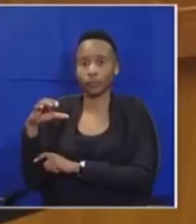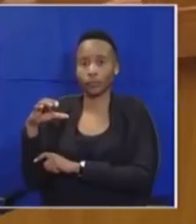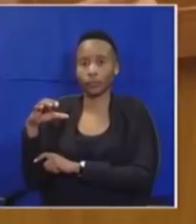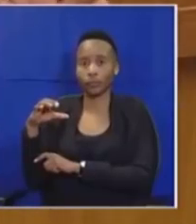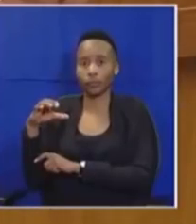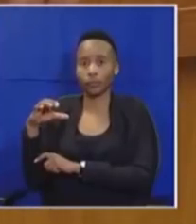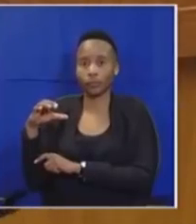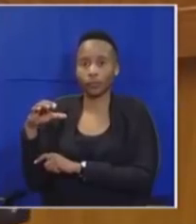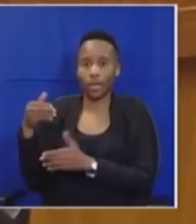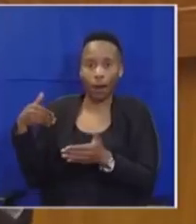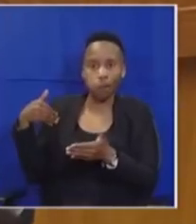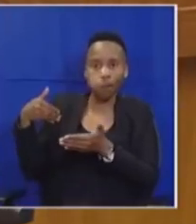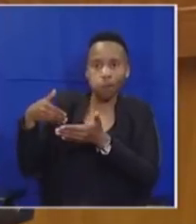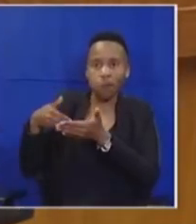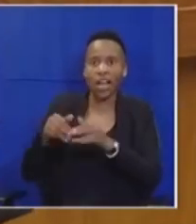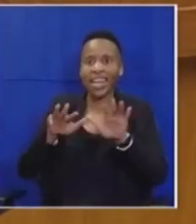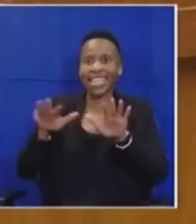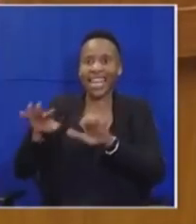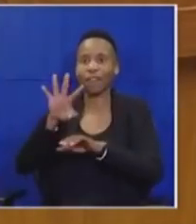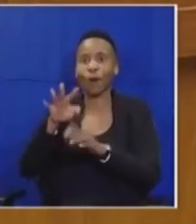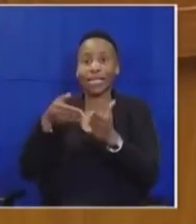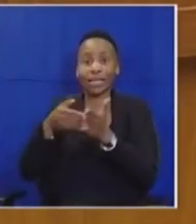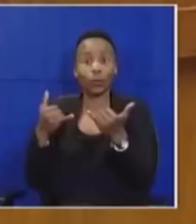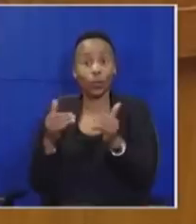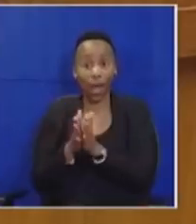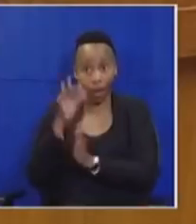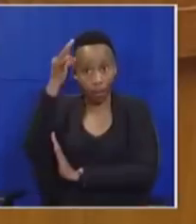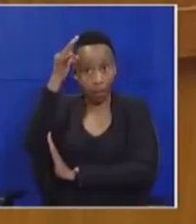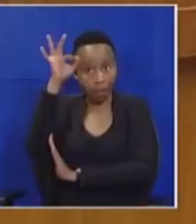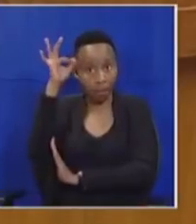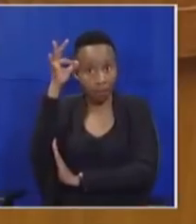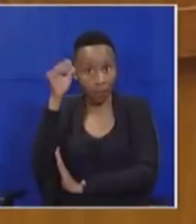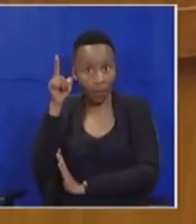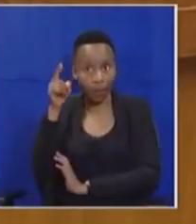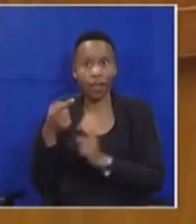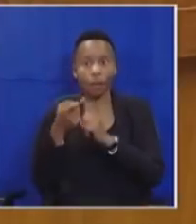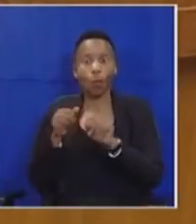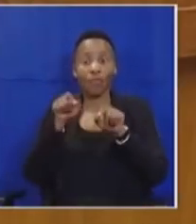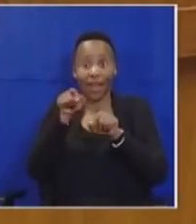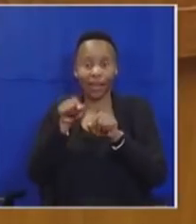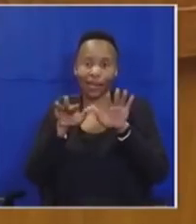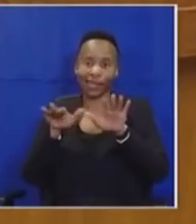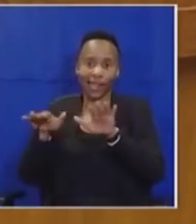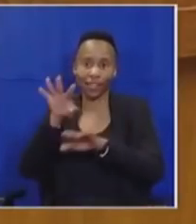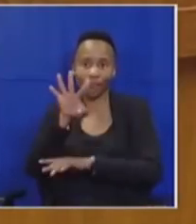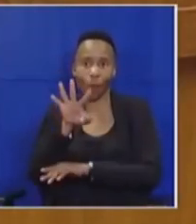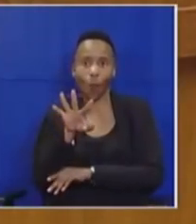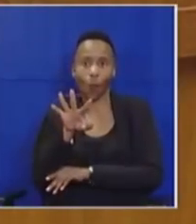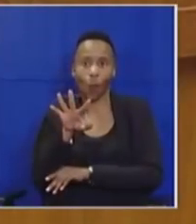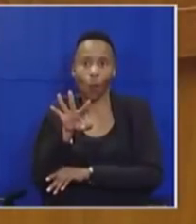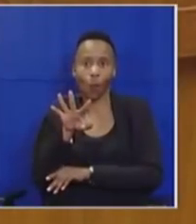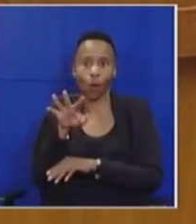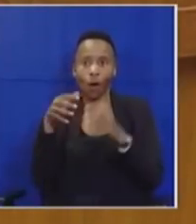this country from 1994. And from 1994, it has